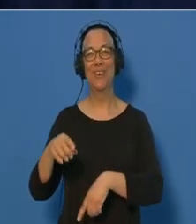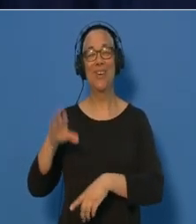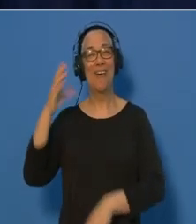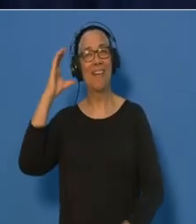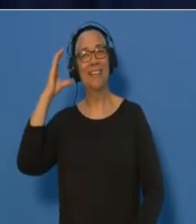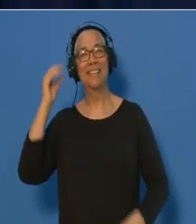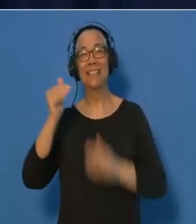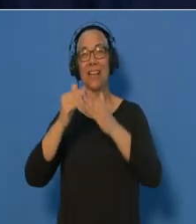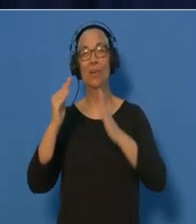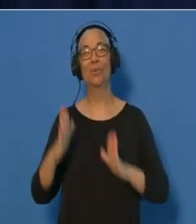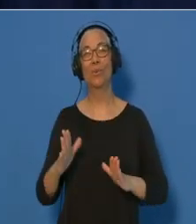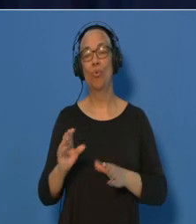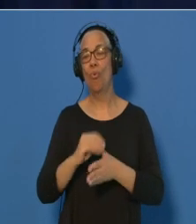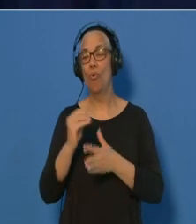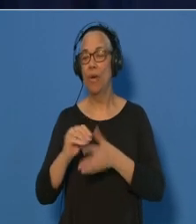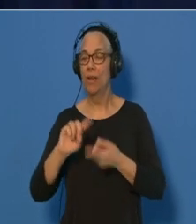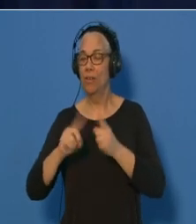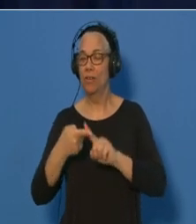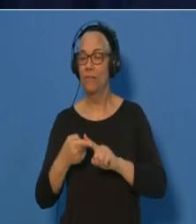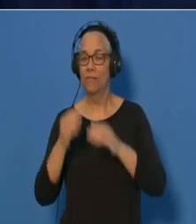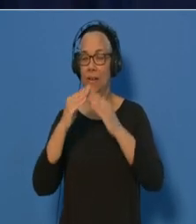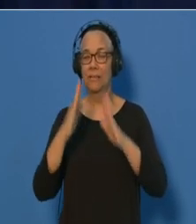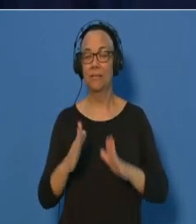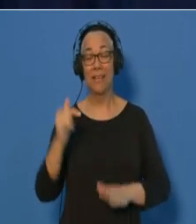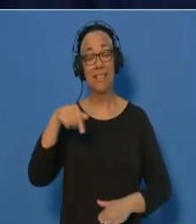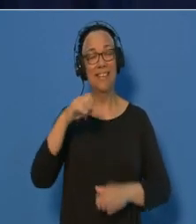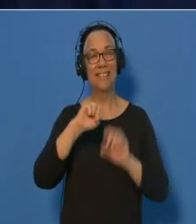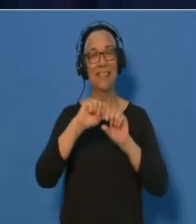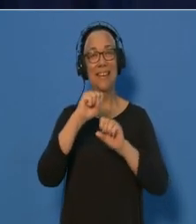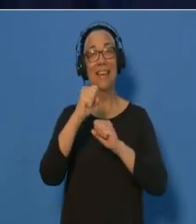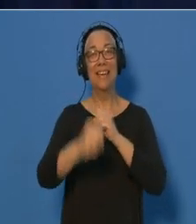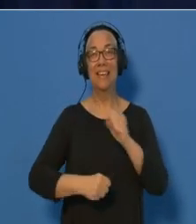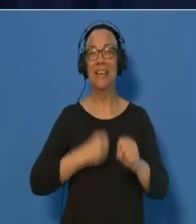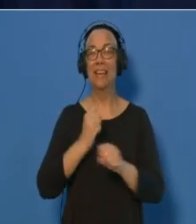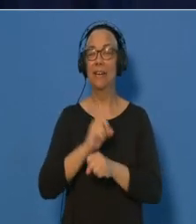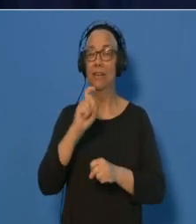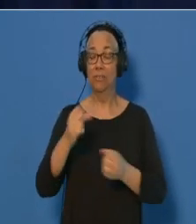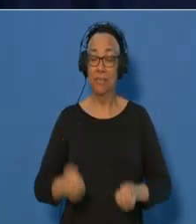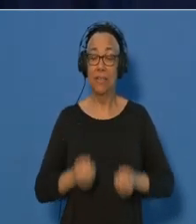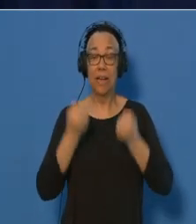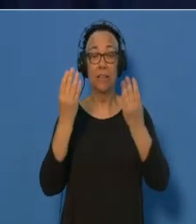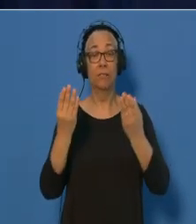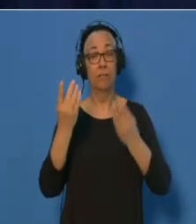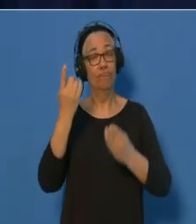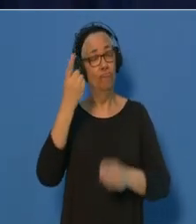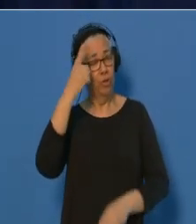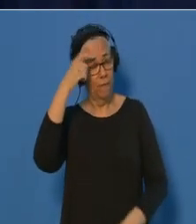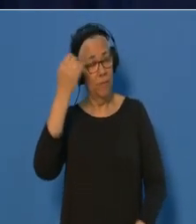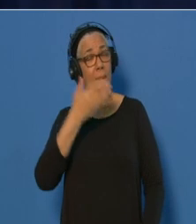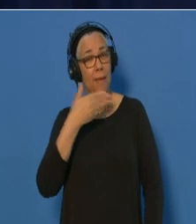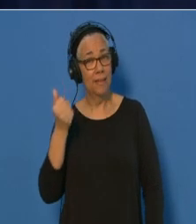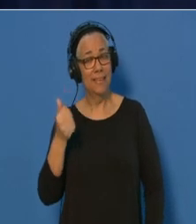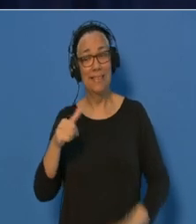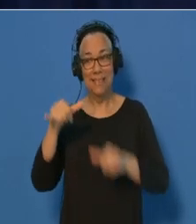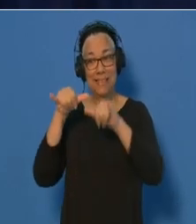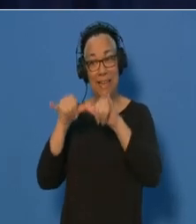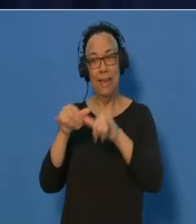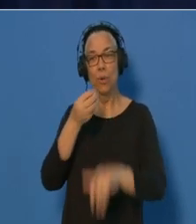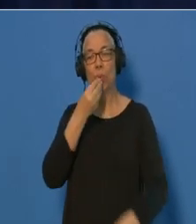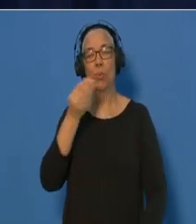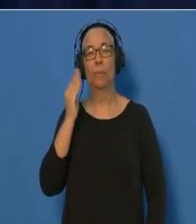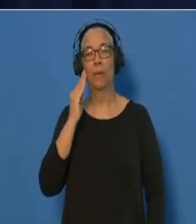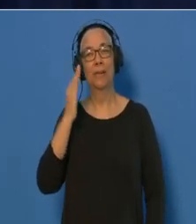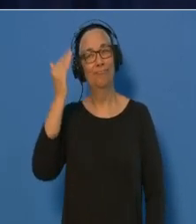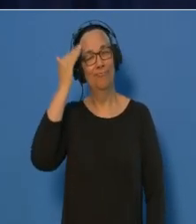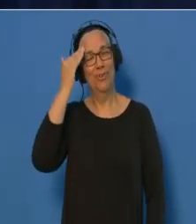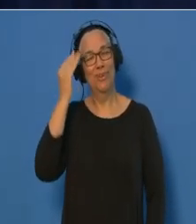to collect your usual order. This year, we have to sacrifice for the greater good and stay at home, recognizing that this is just